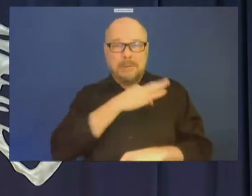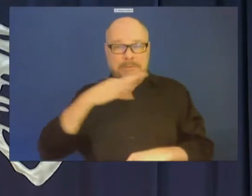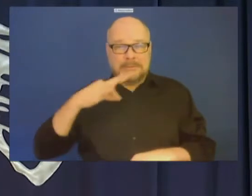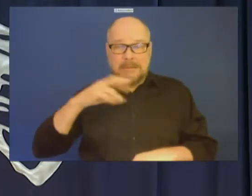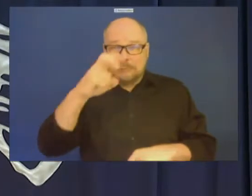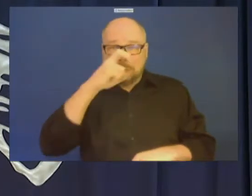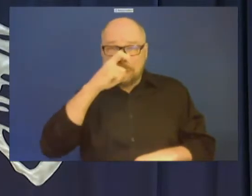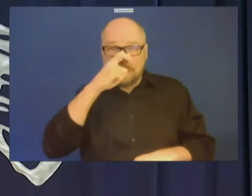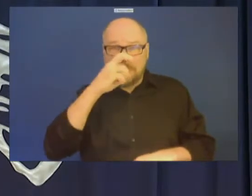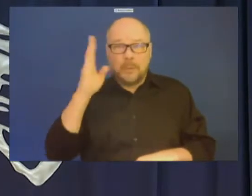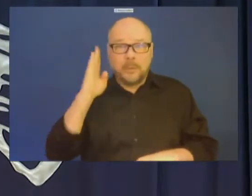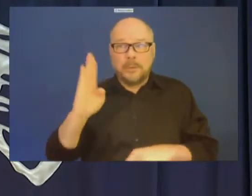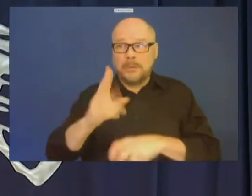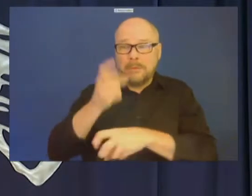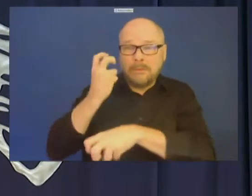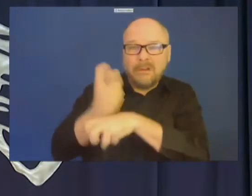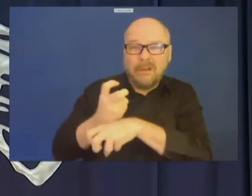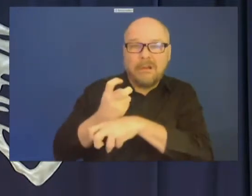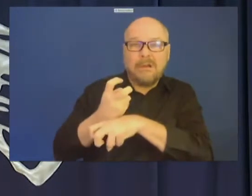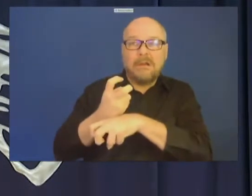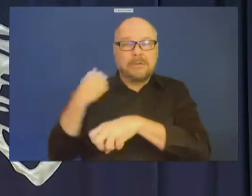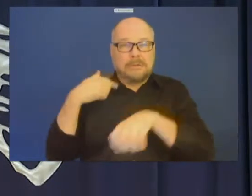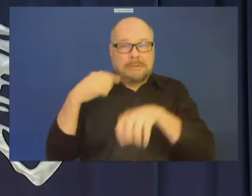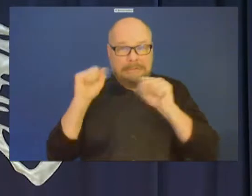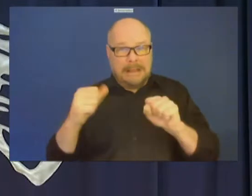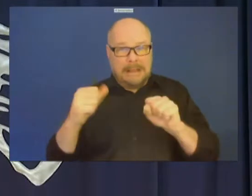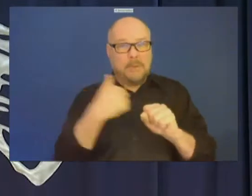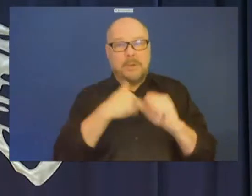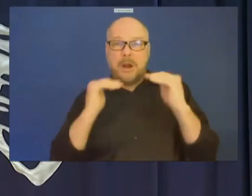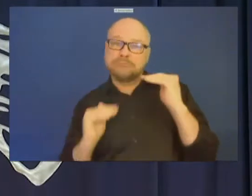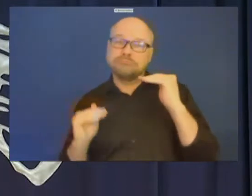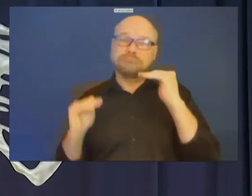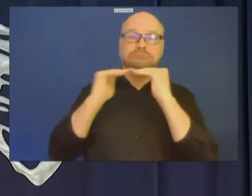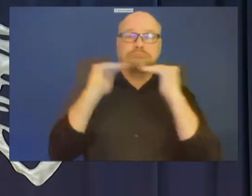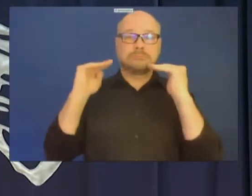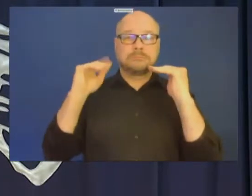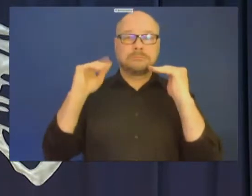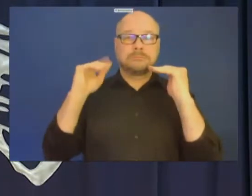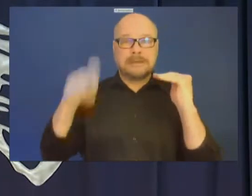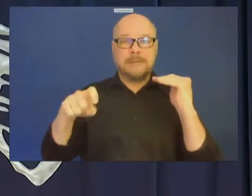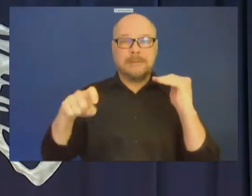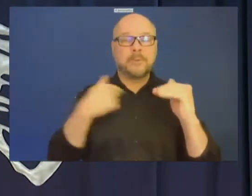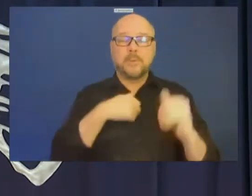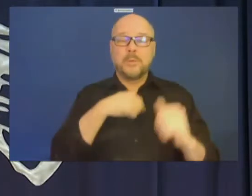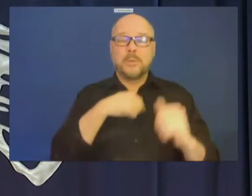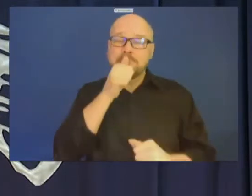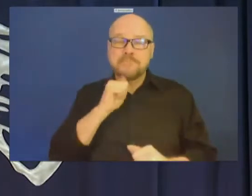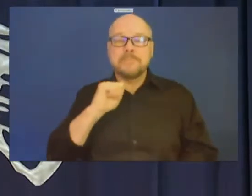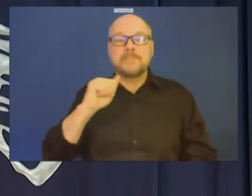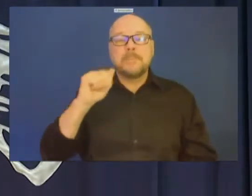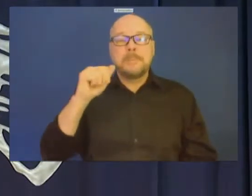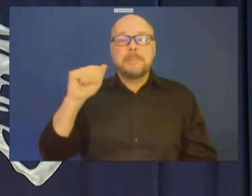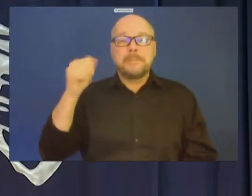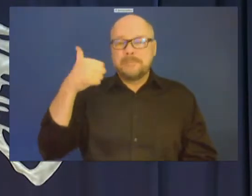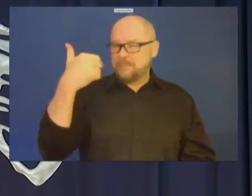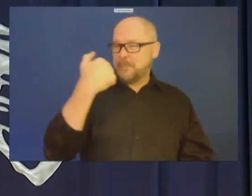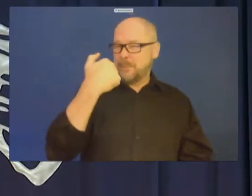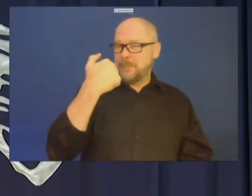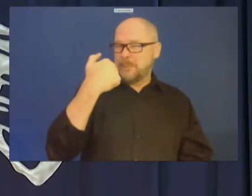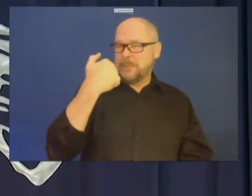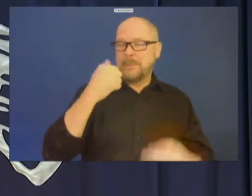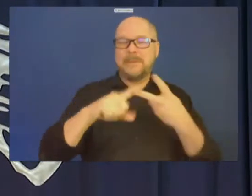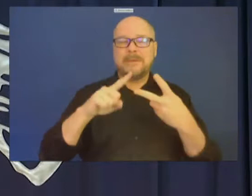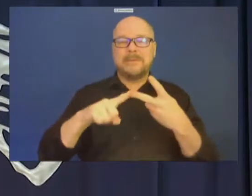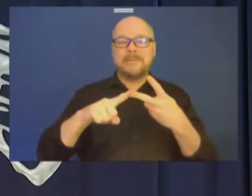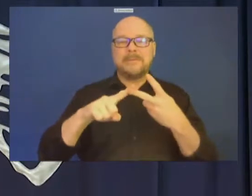Could we rise to the occasion? Since then, we have endured pepper spray, tasers, tear gas,